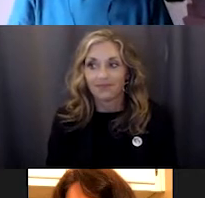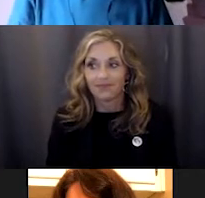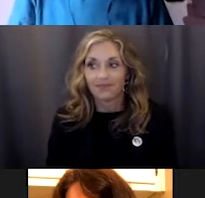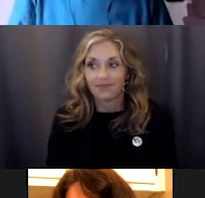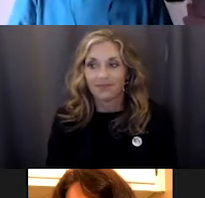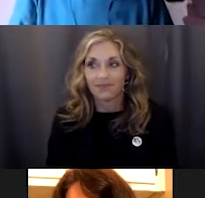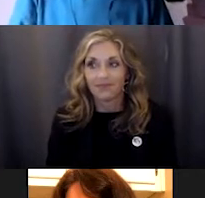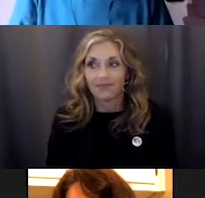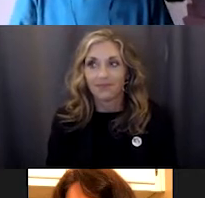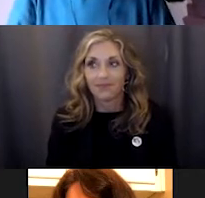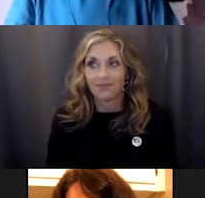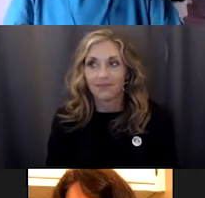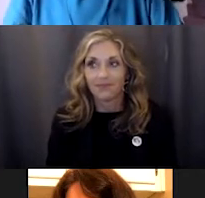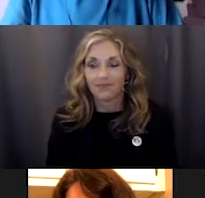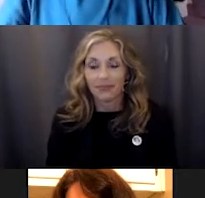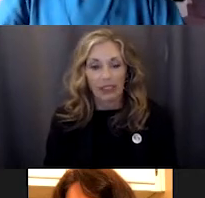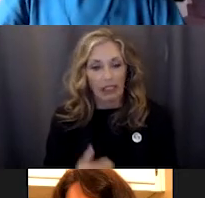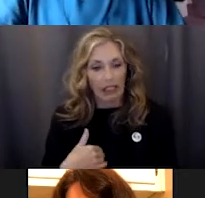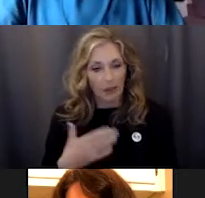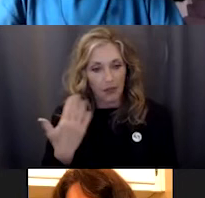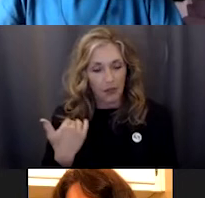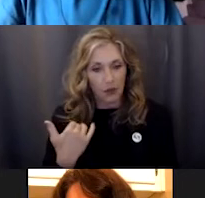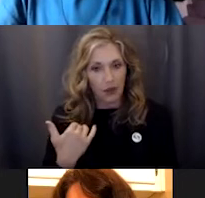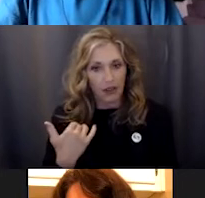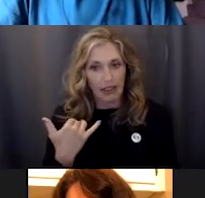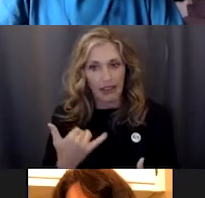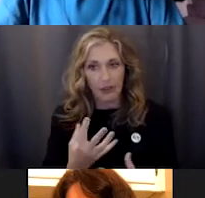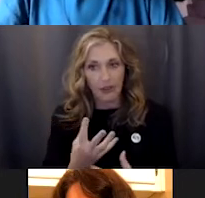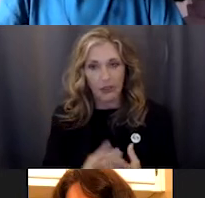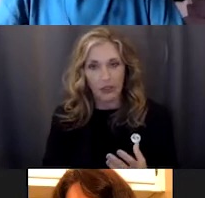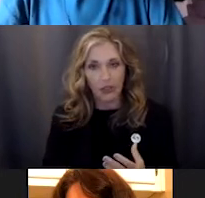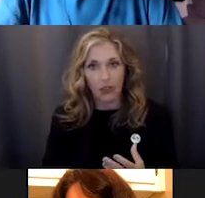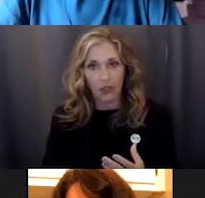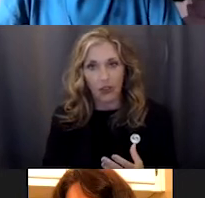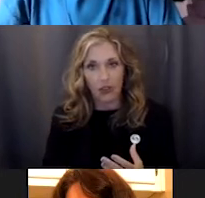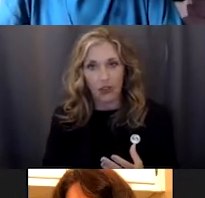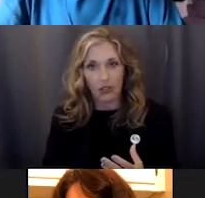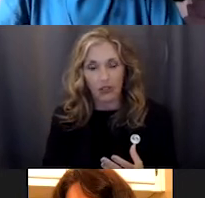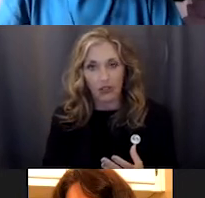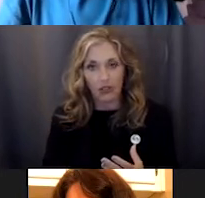I had it earlier and now it's gone. Just a second. Here we go.